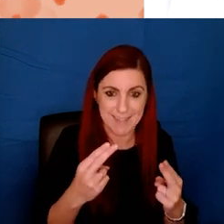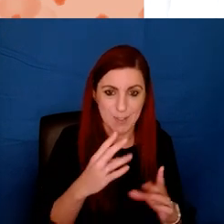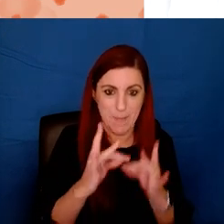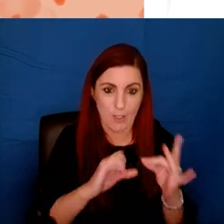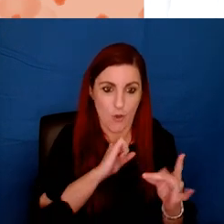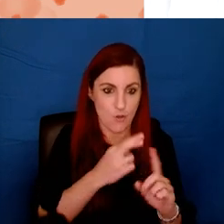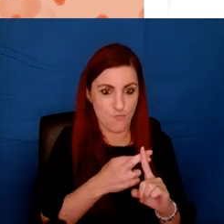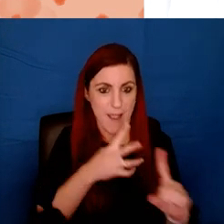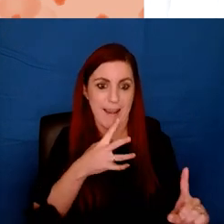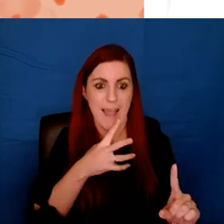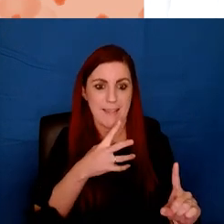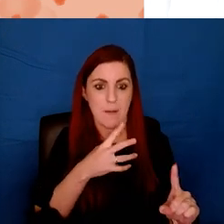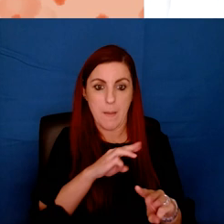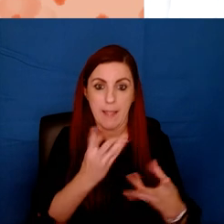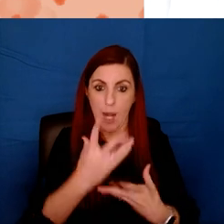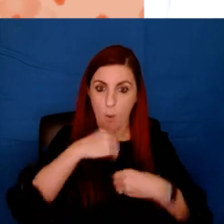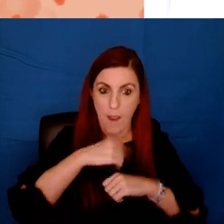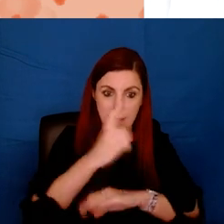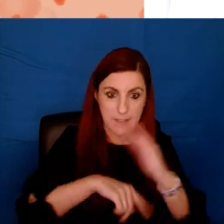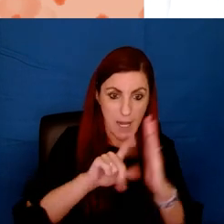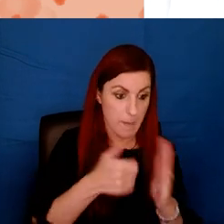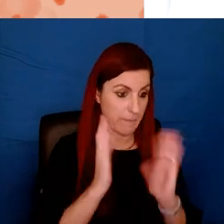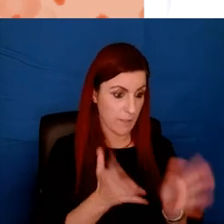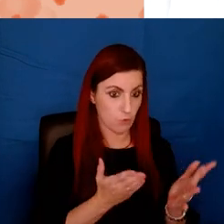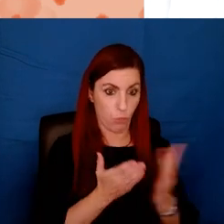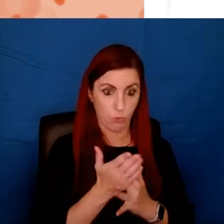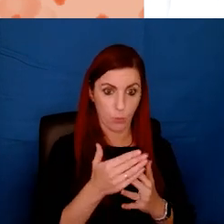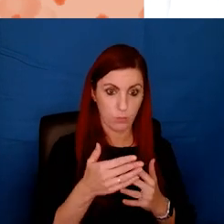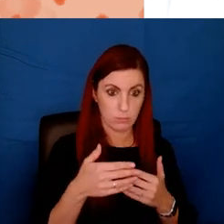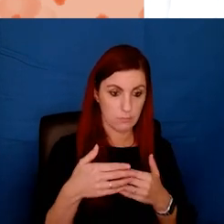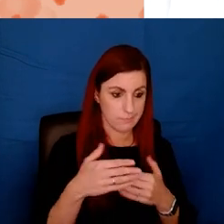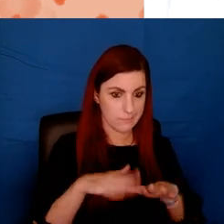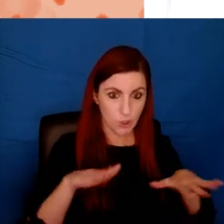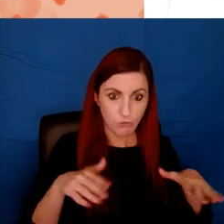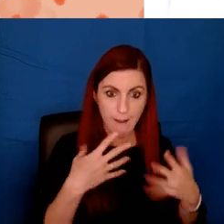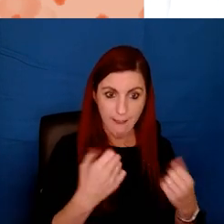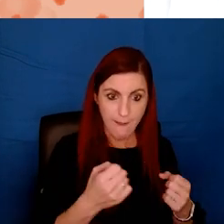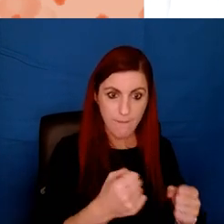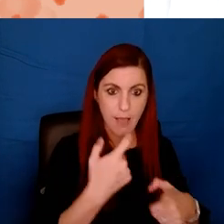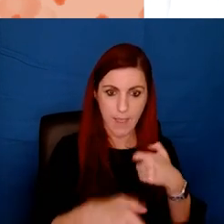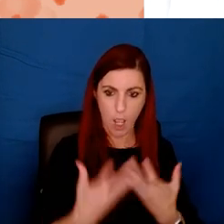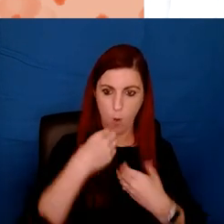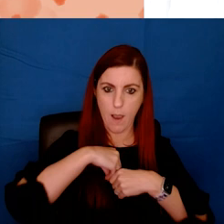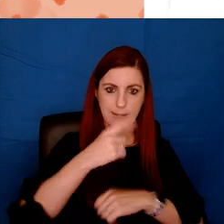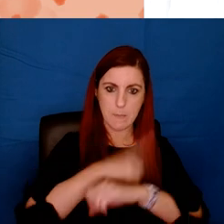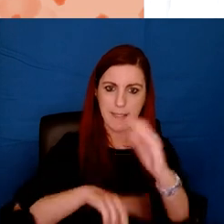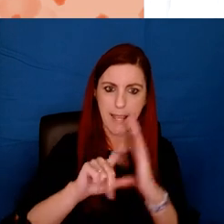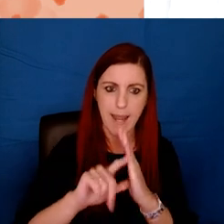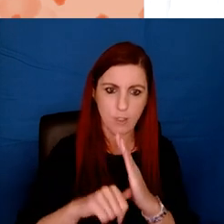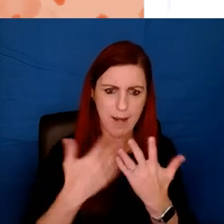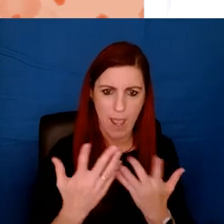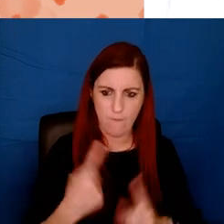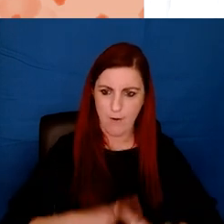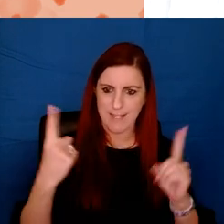can acquire disability. You know, you may already have had children, but still be in your reproductive years, have acquired a disability, and now